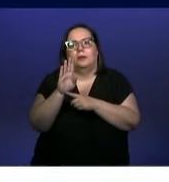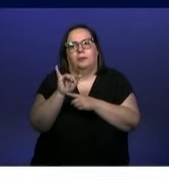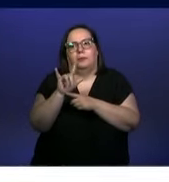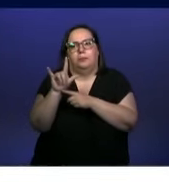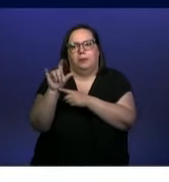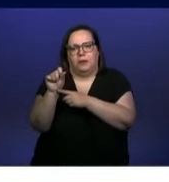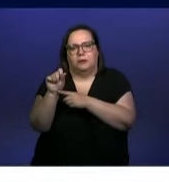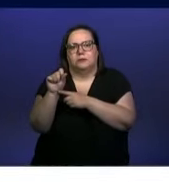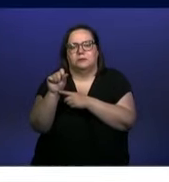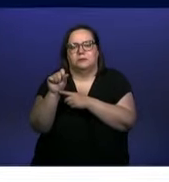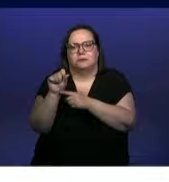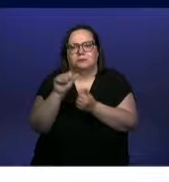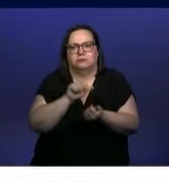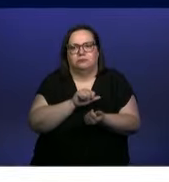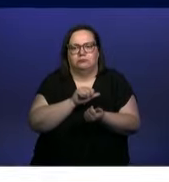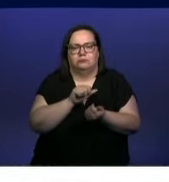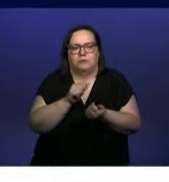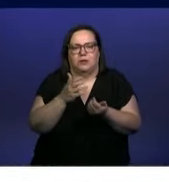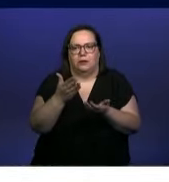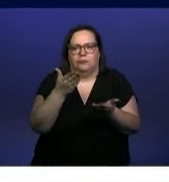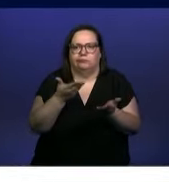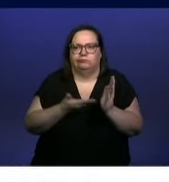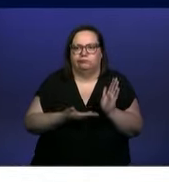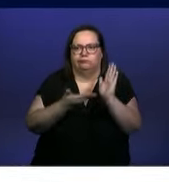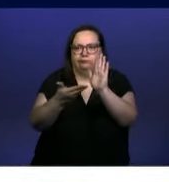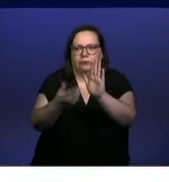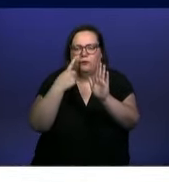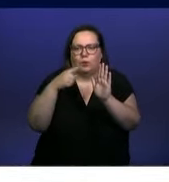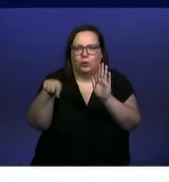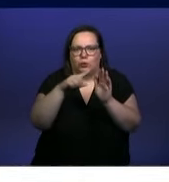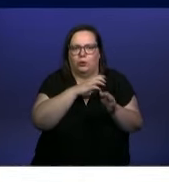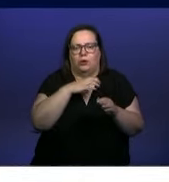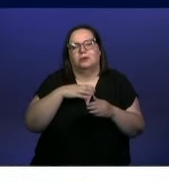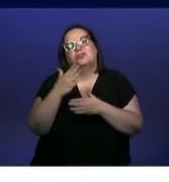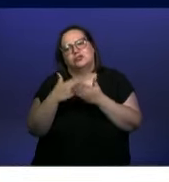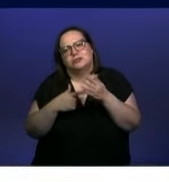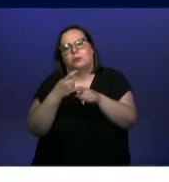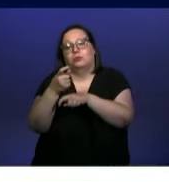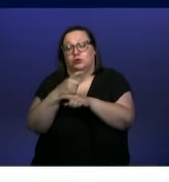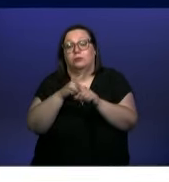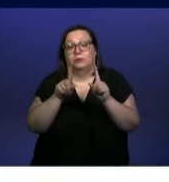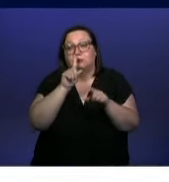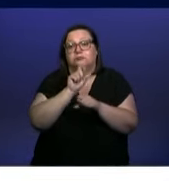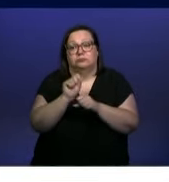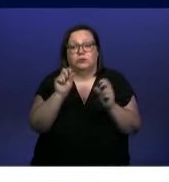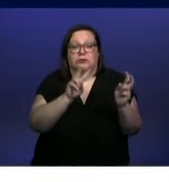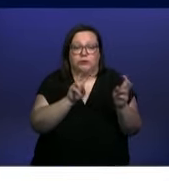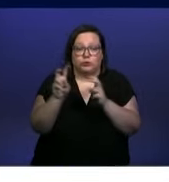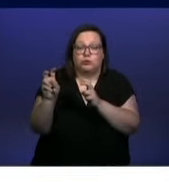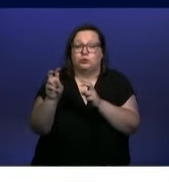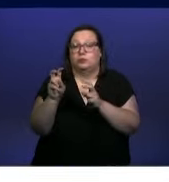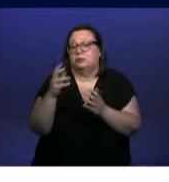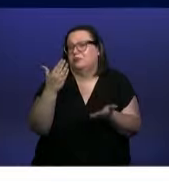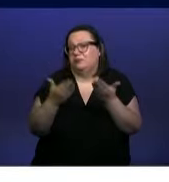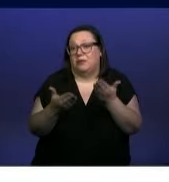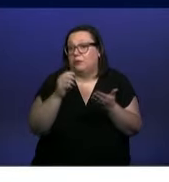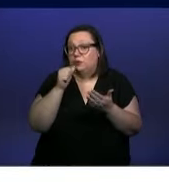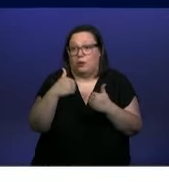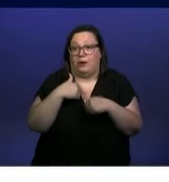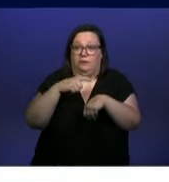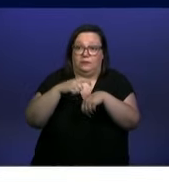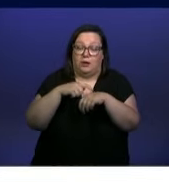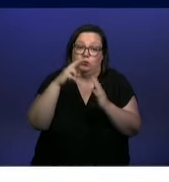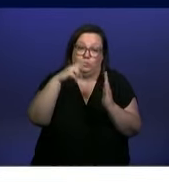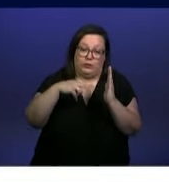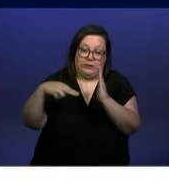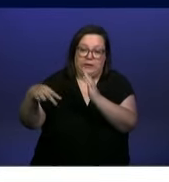come before you in Congress. Some joke about it, but it is a real issue that you may not even have time to read through all of it